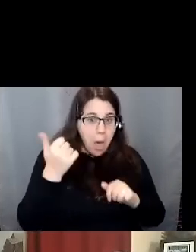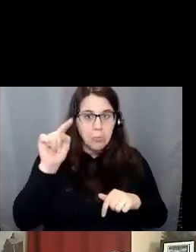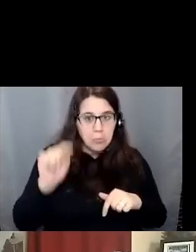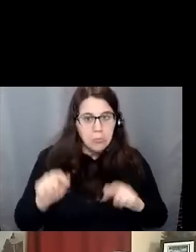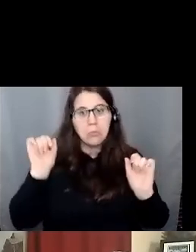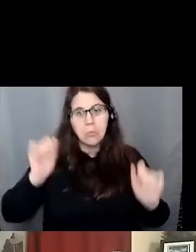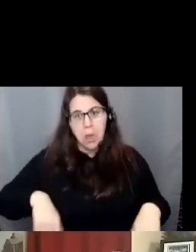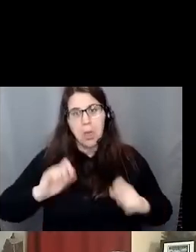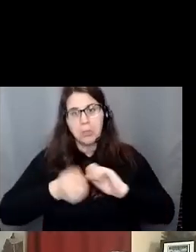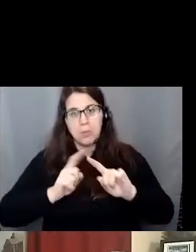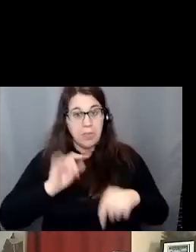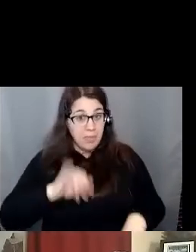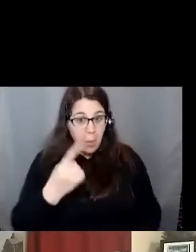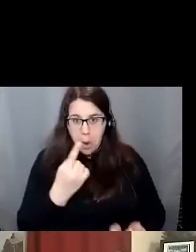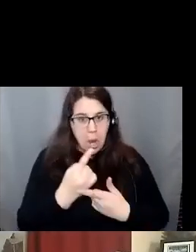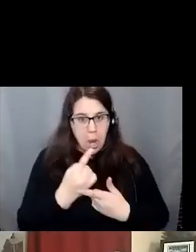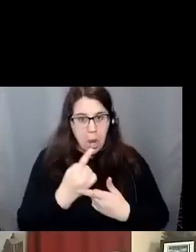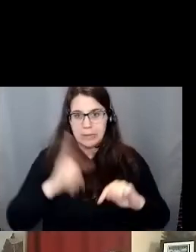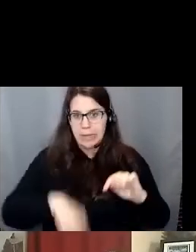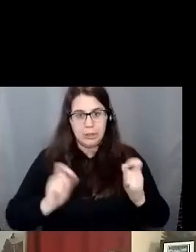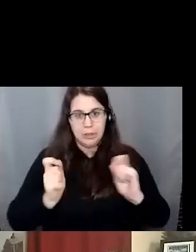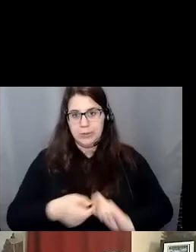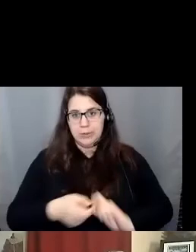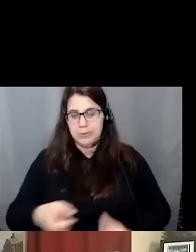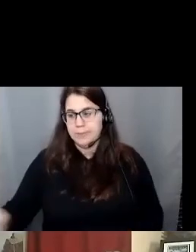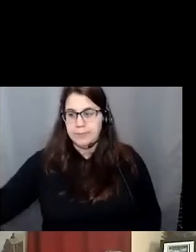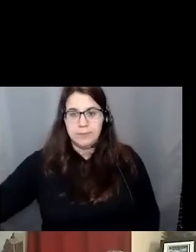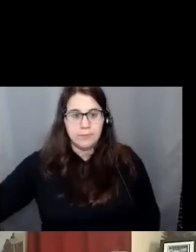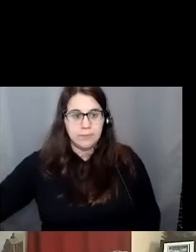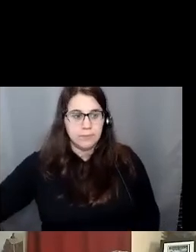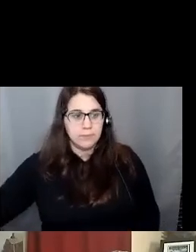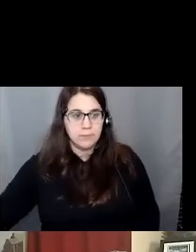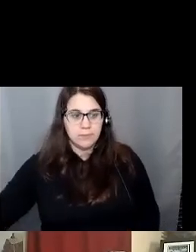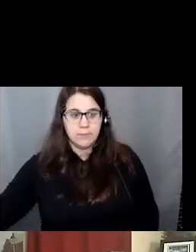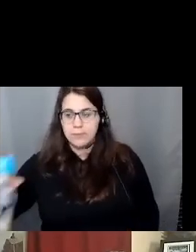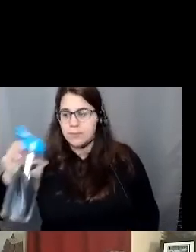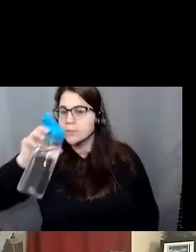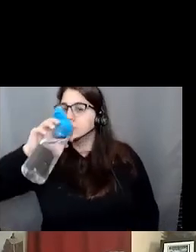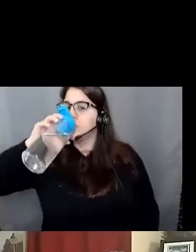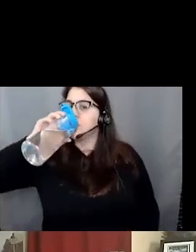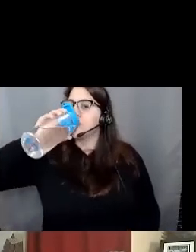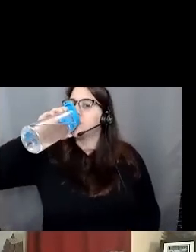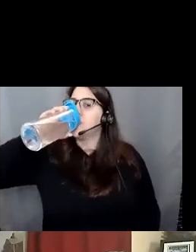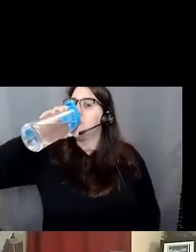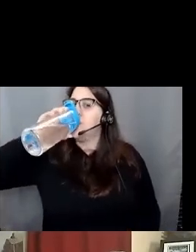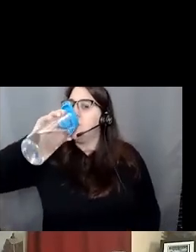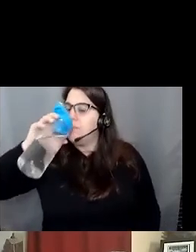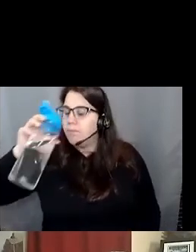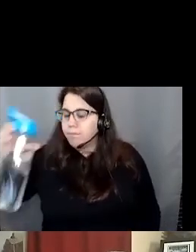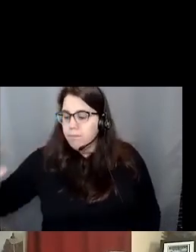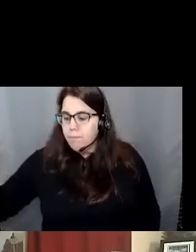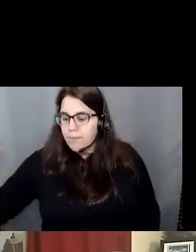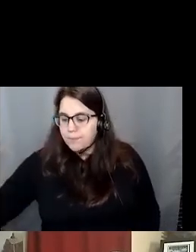changed with that particular pencil icon. So those are a lot of the different things that you can see in the